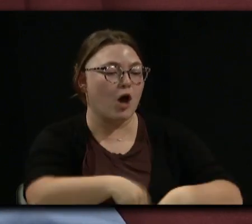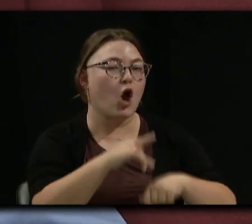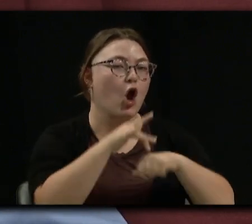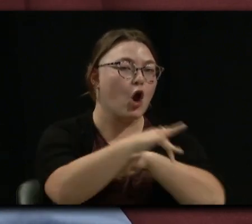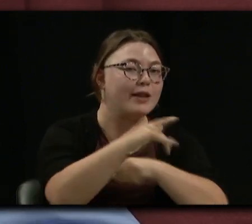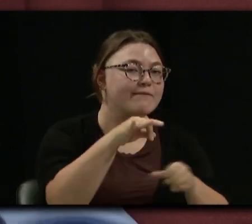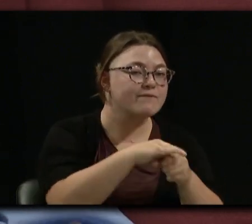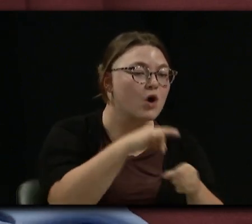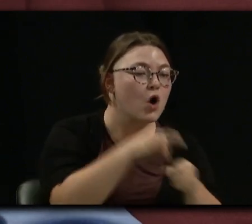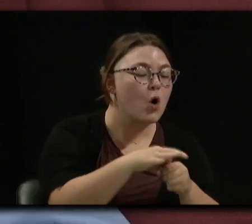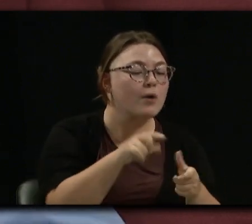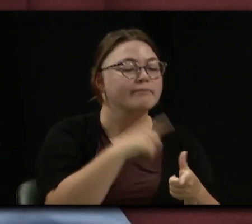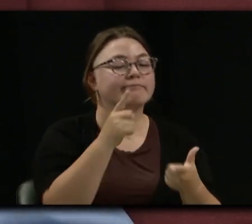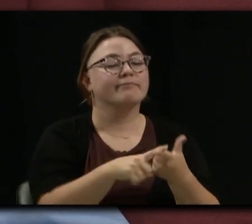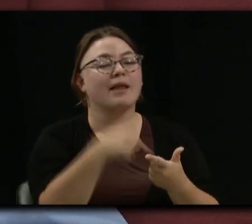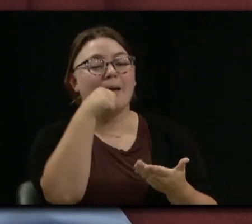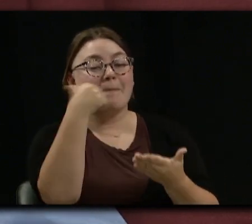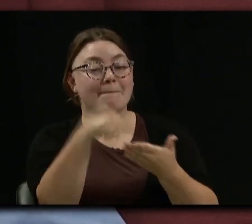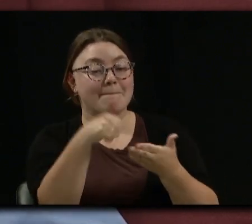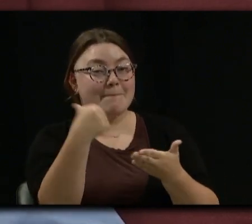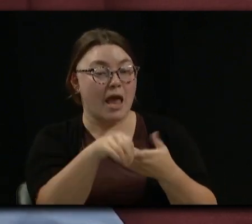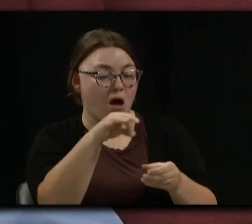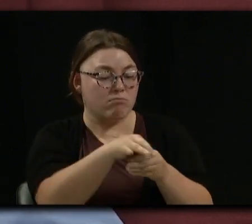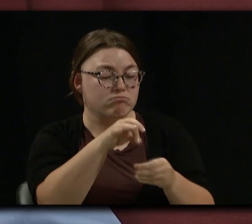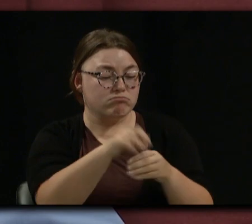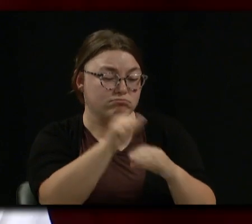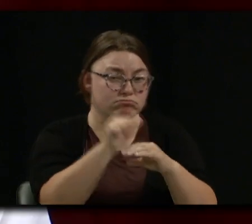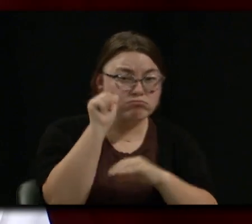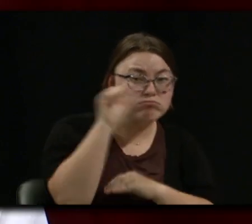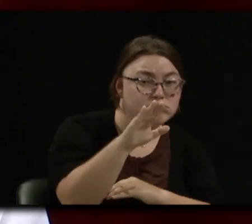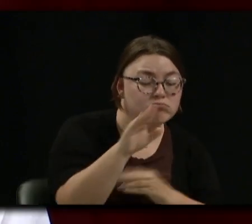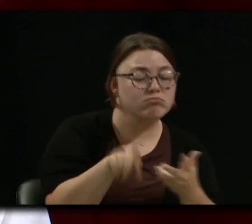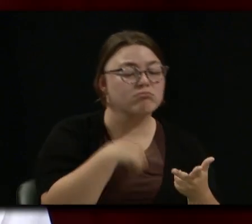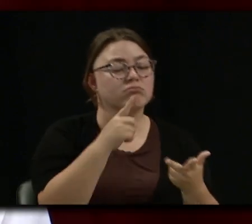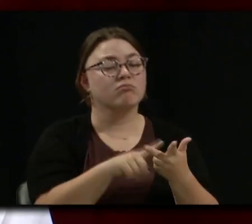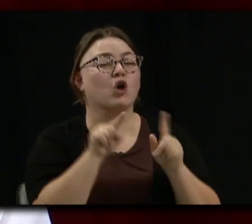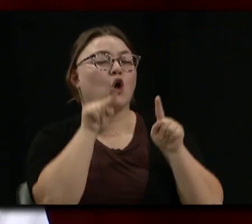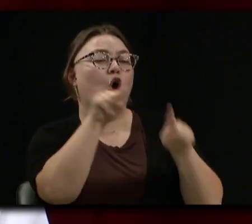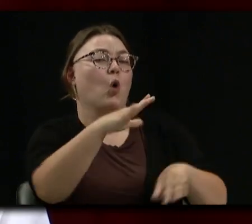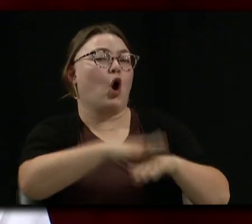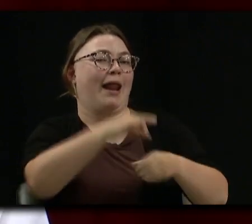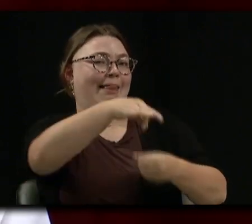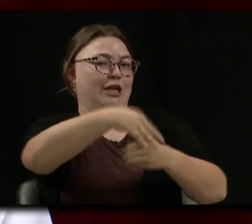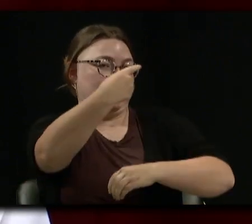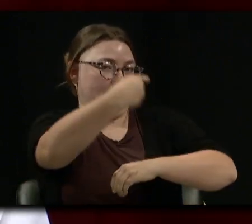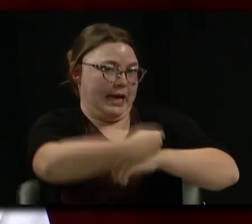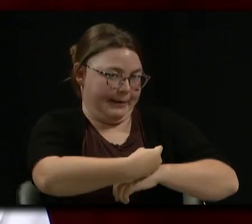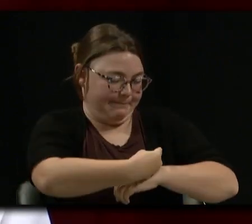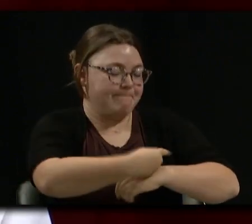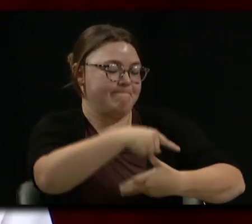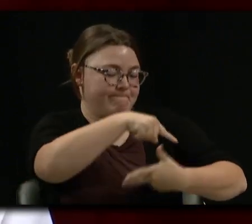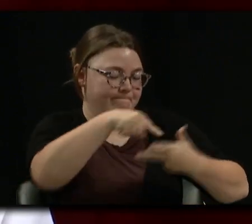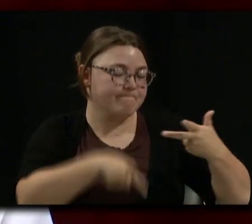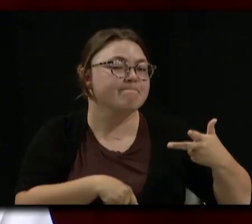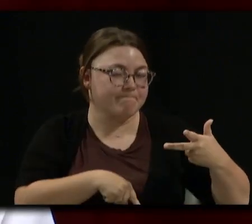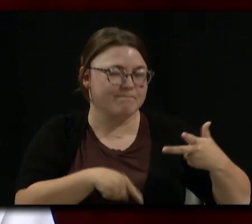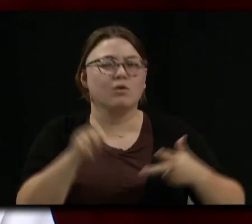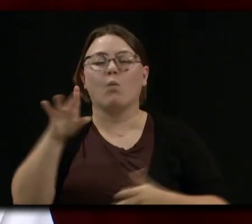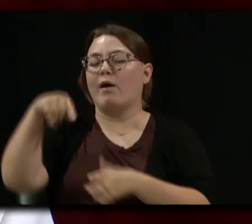absentee mail, or they want to vote on Election Day. Right. And we'll get to that, I hope, a little bit more in a minute. But I wanted to